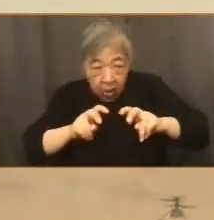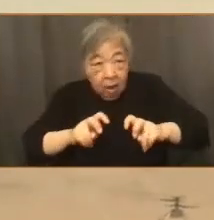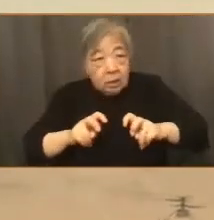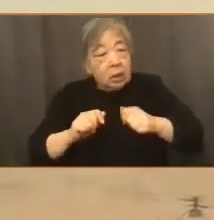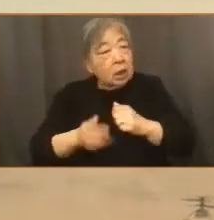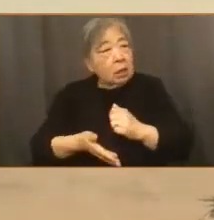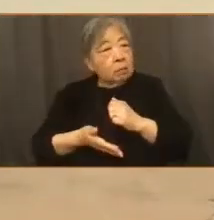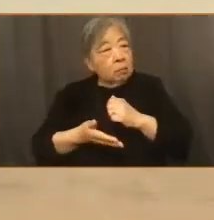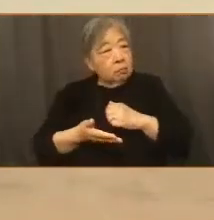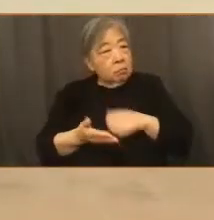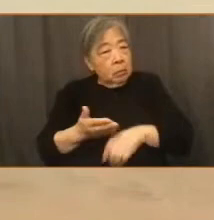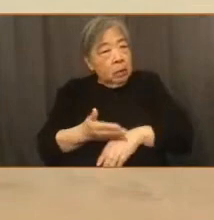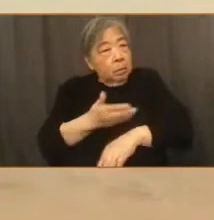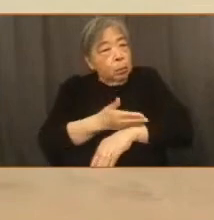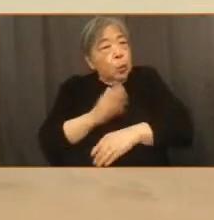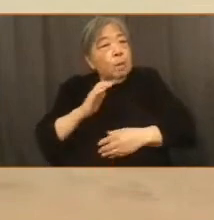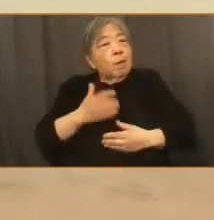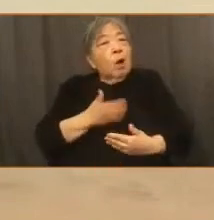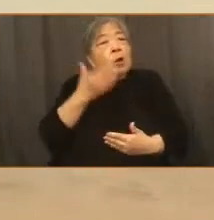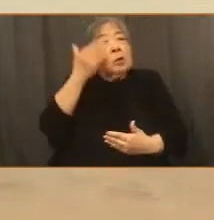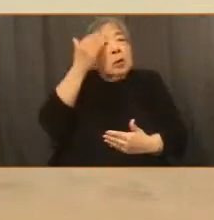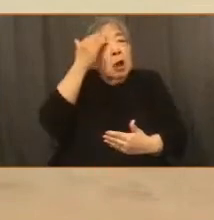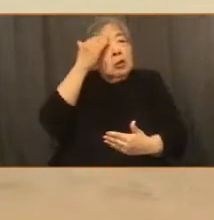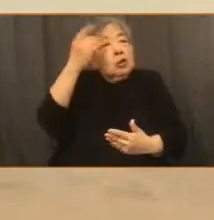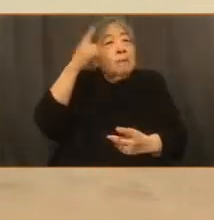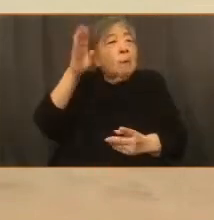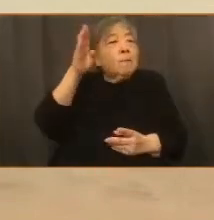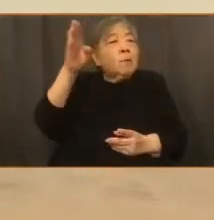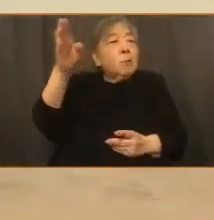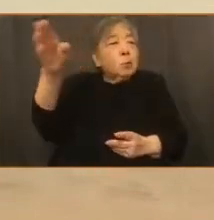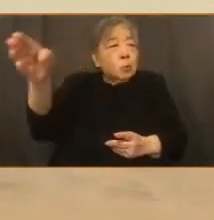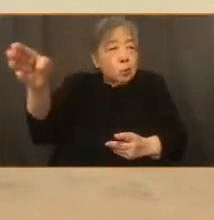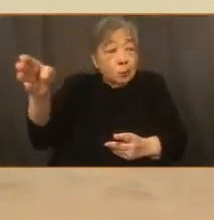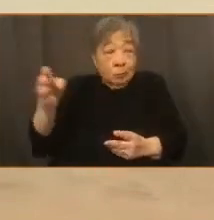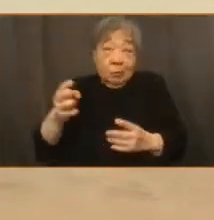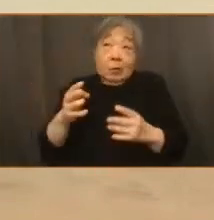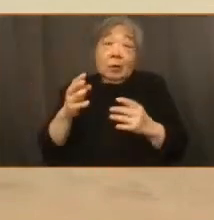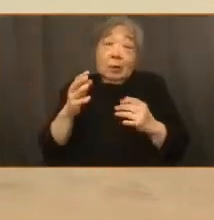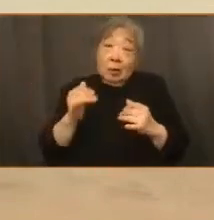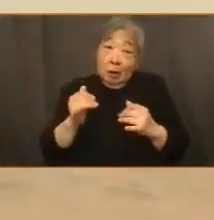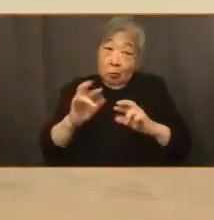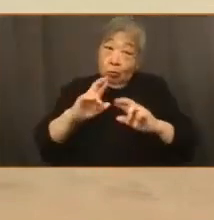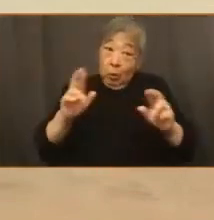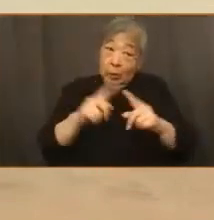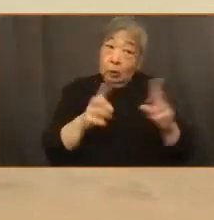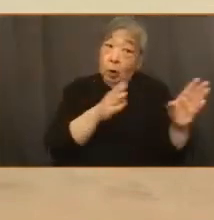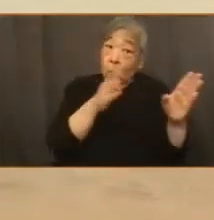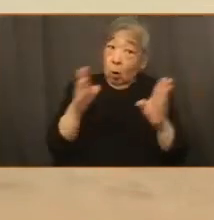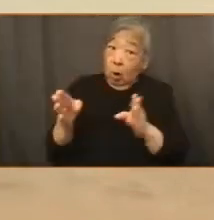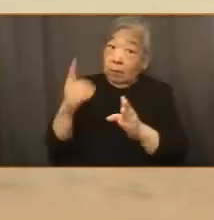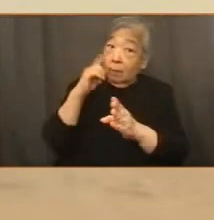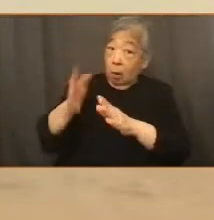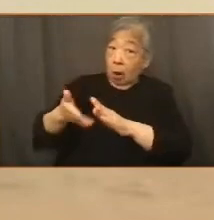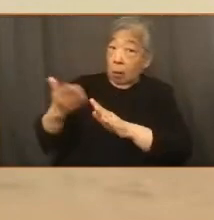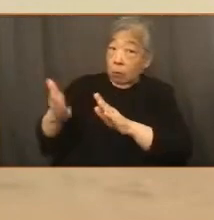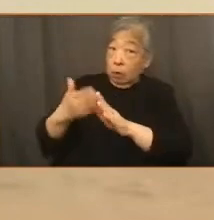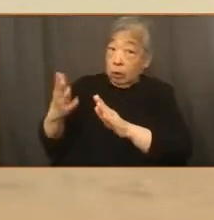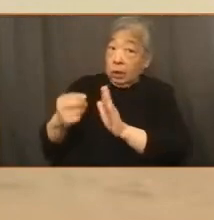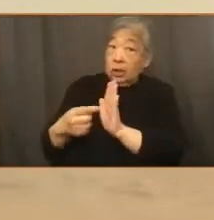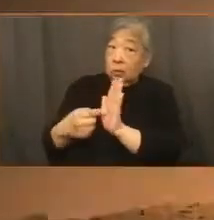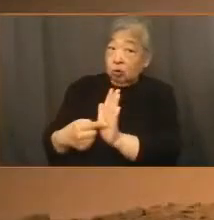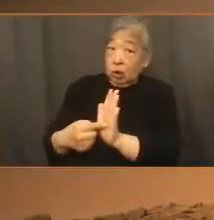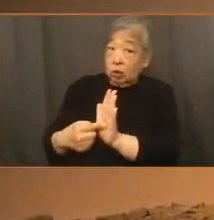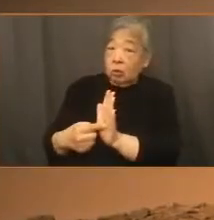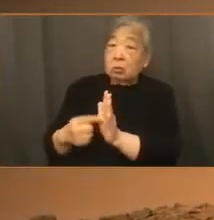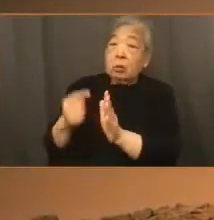knowledge for future missions. Now, as we move on to kind of an operational demonstration phase, we're going to learn how to work with